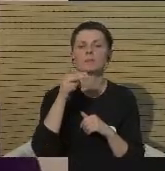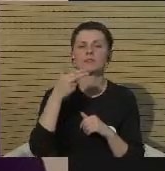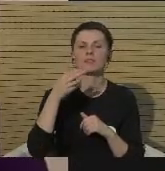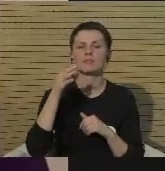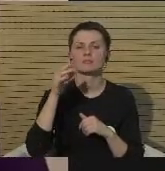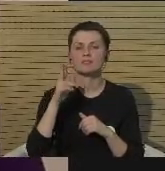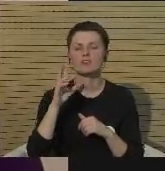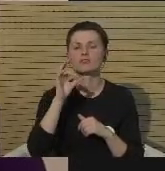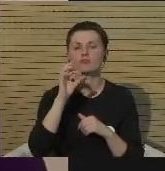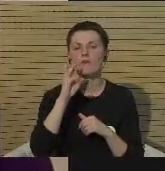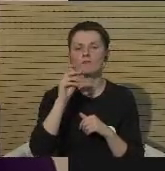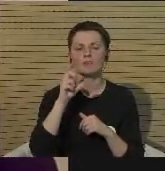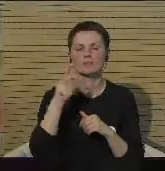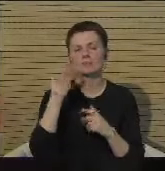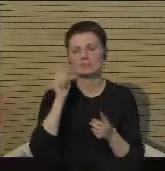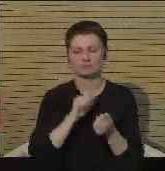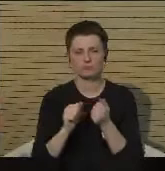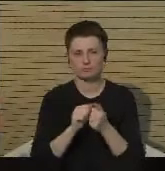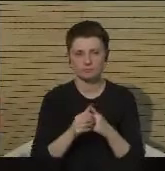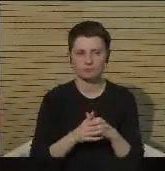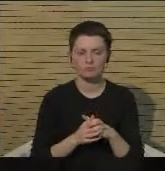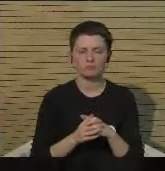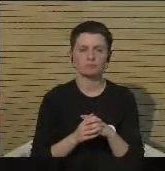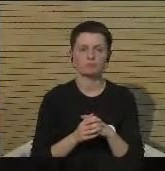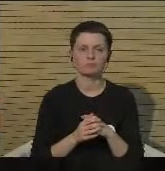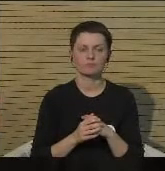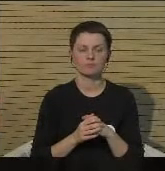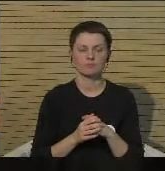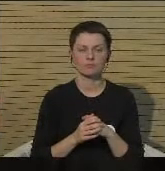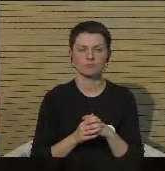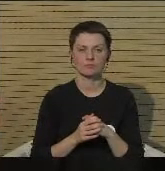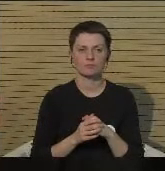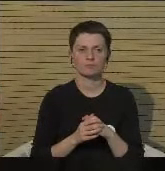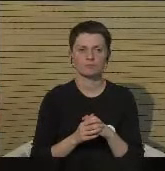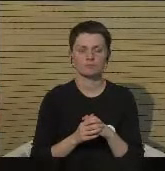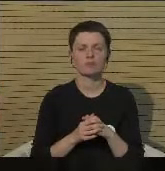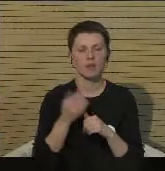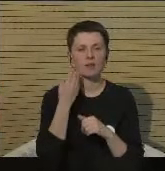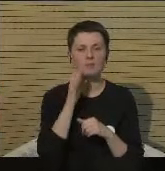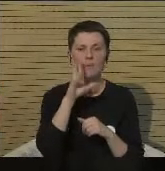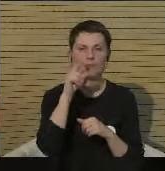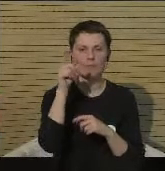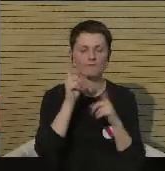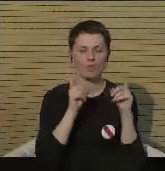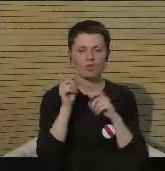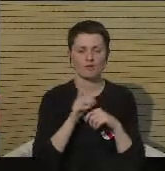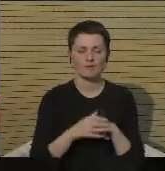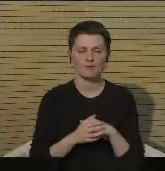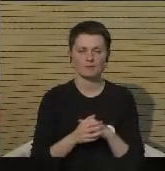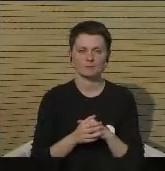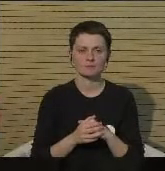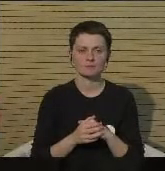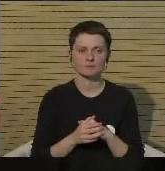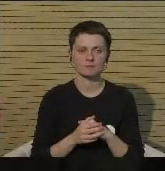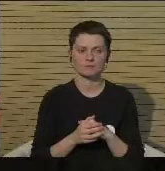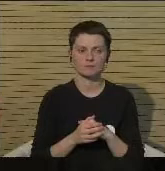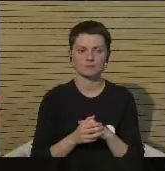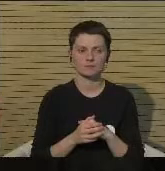It's a photograph in a space of Minsk. It's okay. I just was trying to guess where the answer. What are four